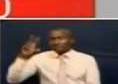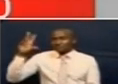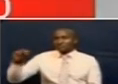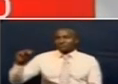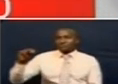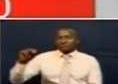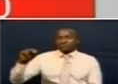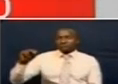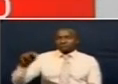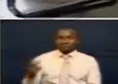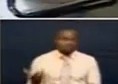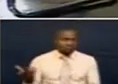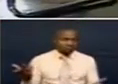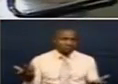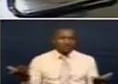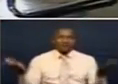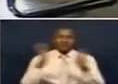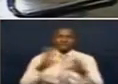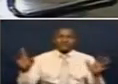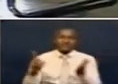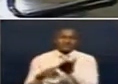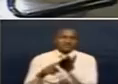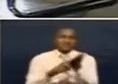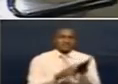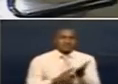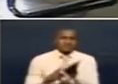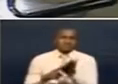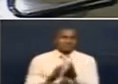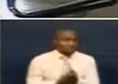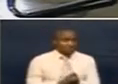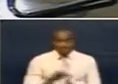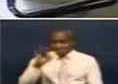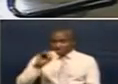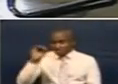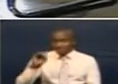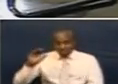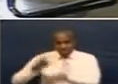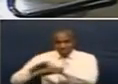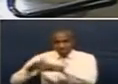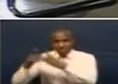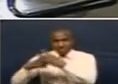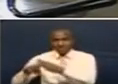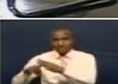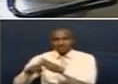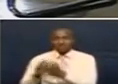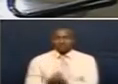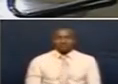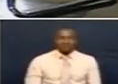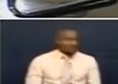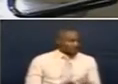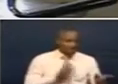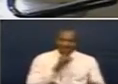no. That's where we're going to wind up our discussion. 30% is a good start. It's a very good start. It's a terrible start. No, it's a good start. Oh my